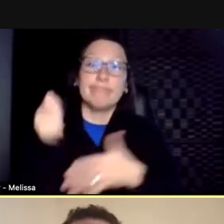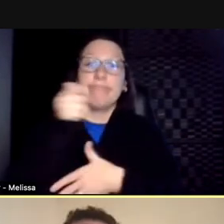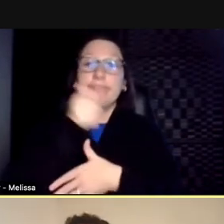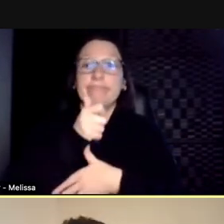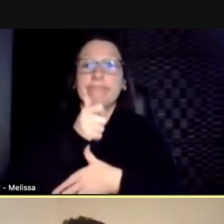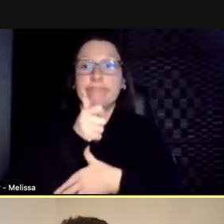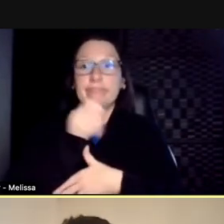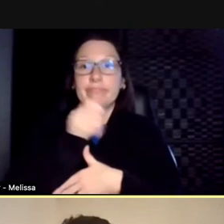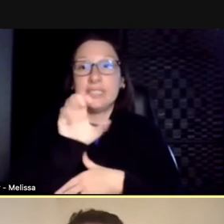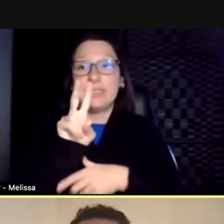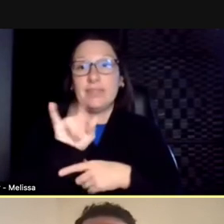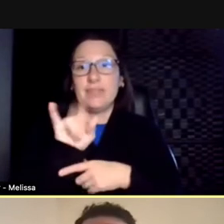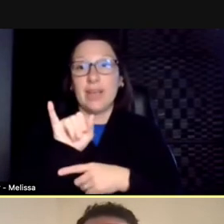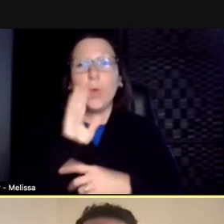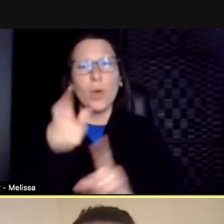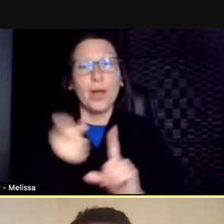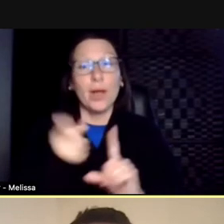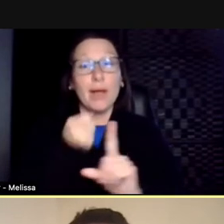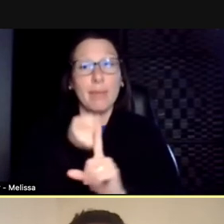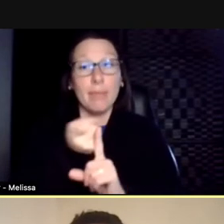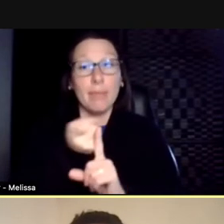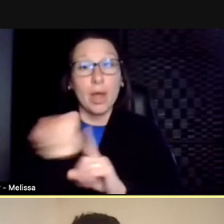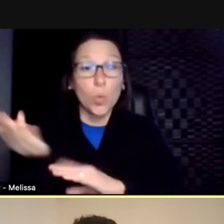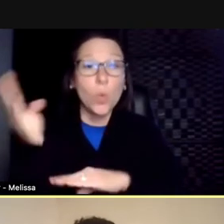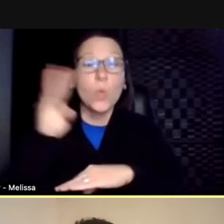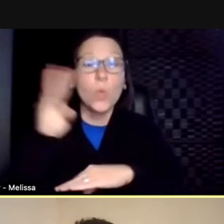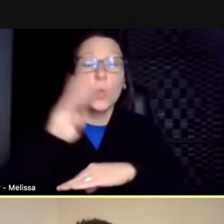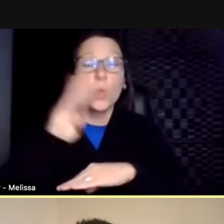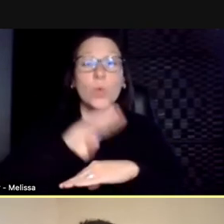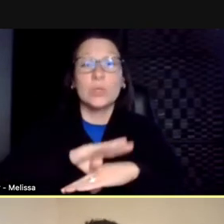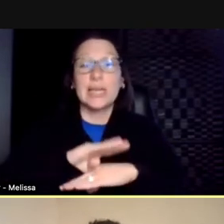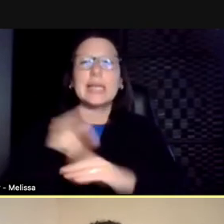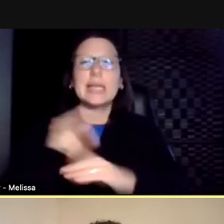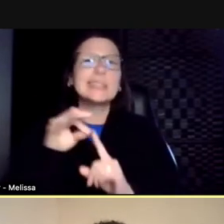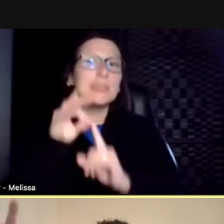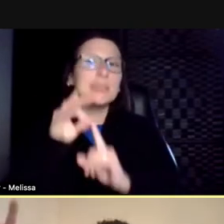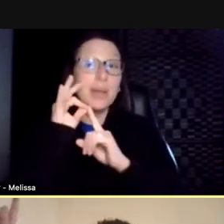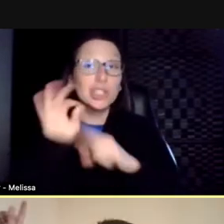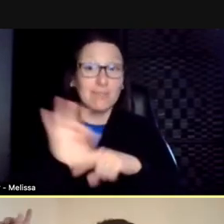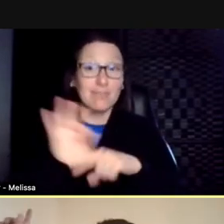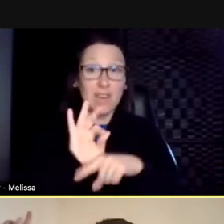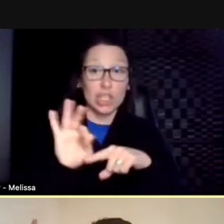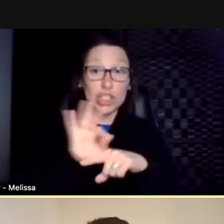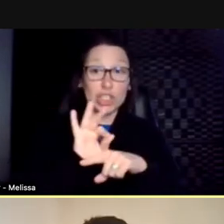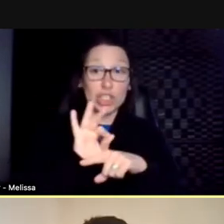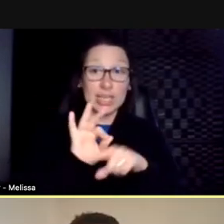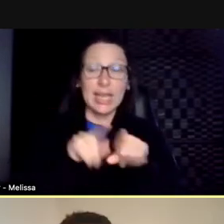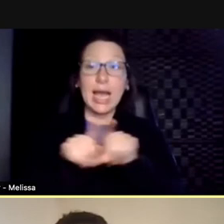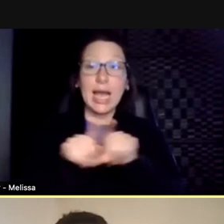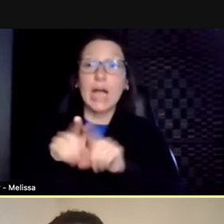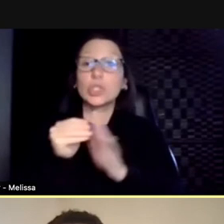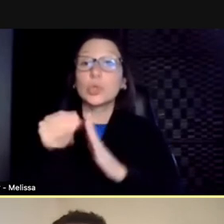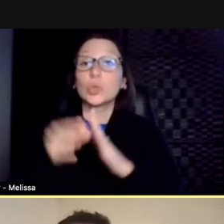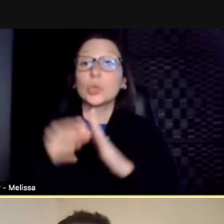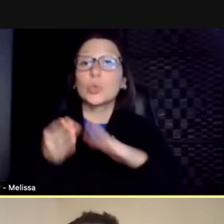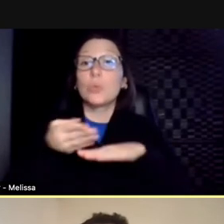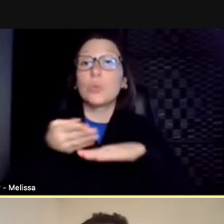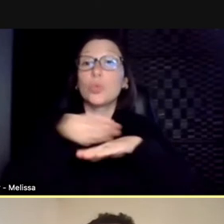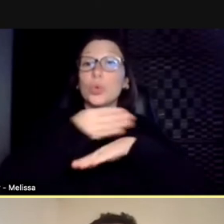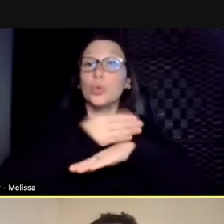day, especially has more of an impact even functionally as a student improves in their visual